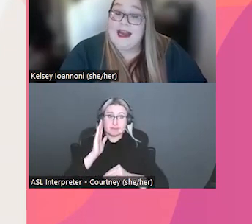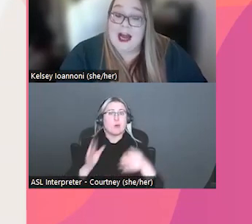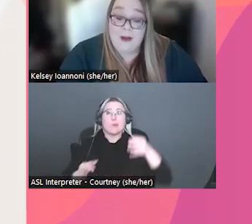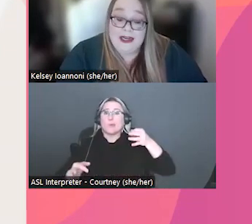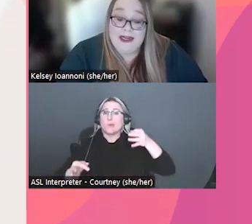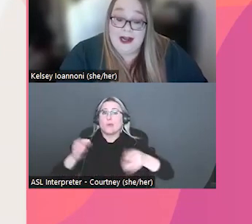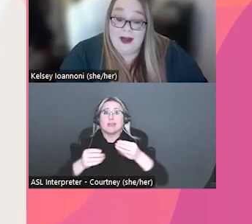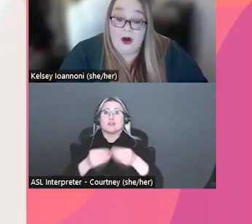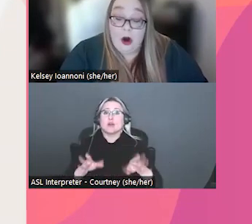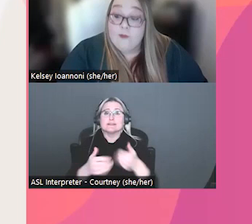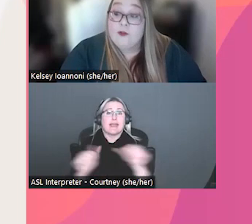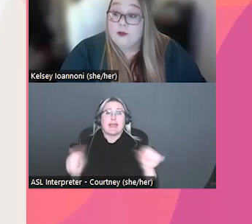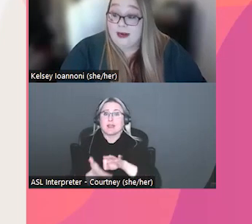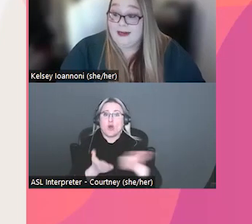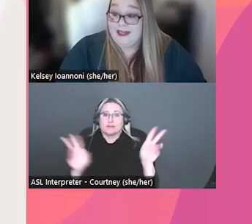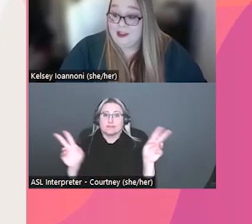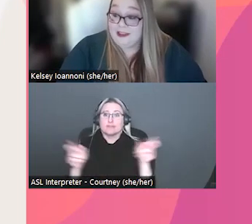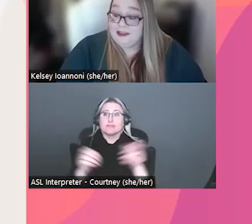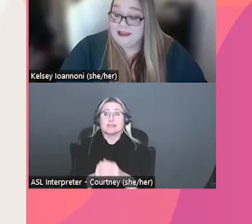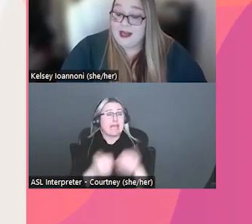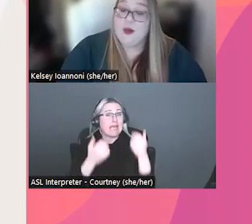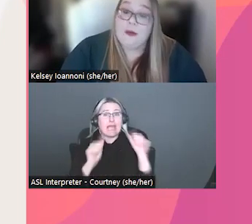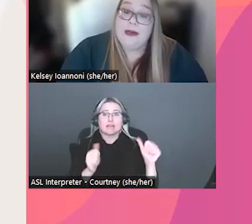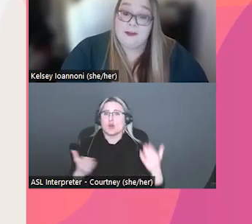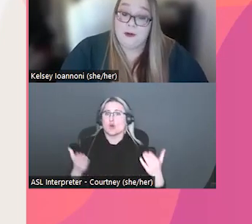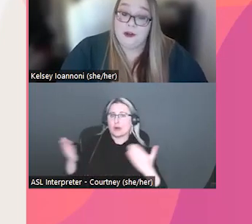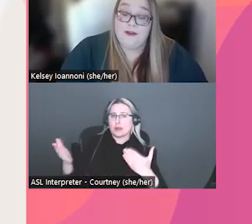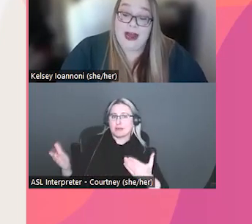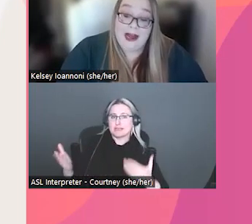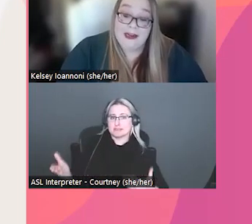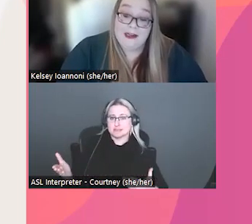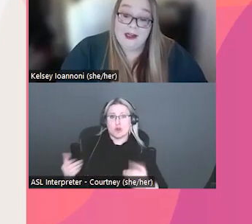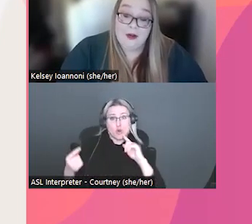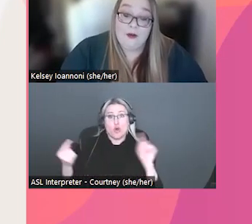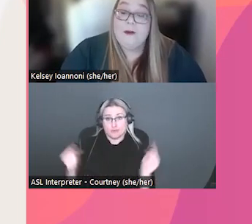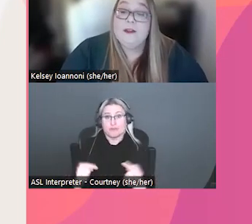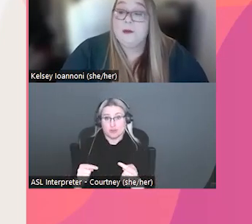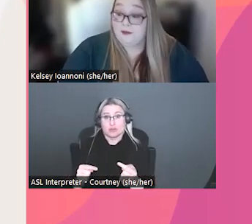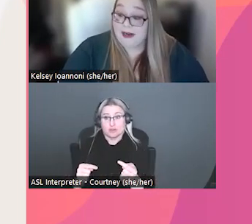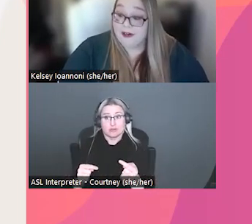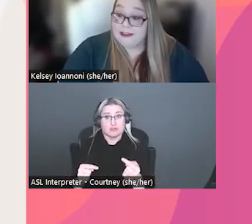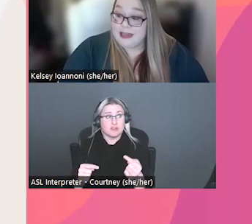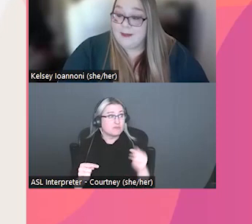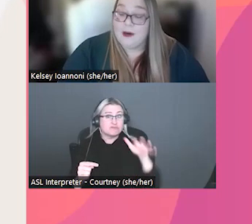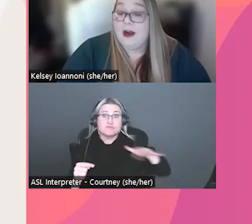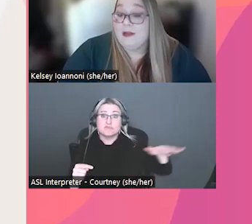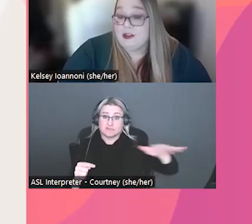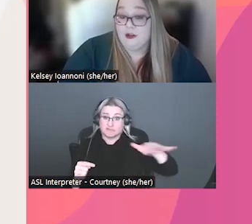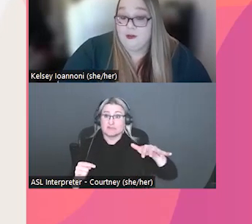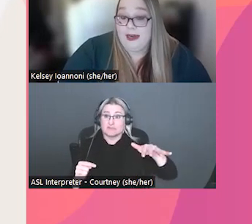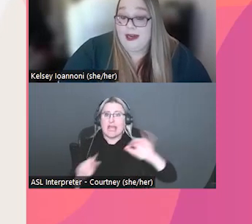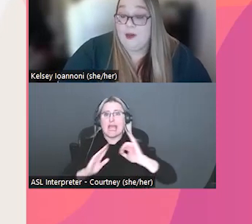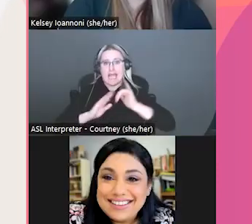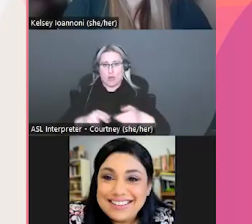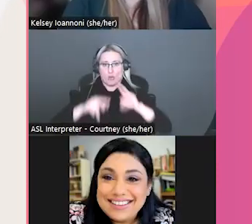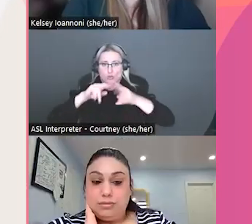and how many harmful recommendations the women I've spoke to have had from multiple providers about how they should lose